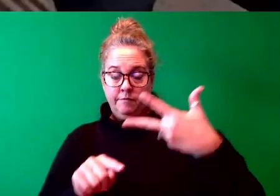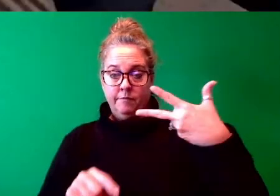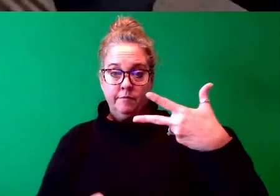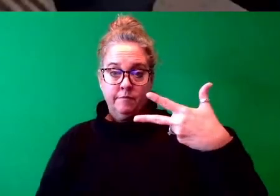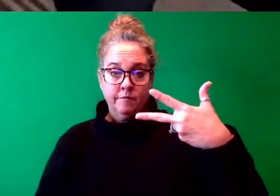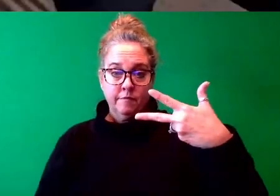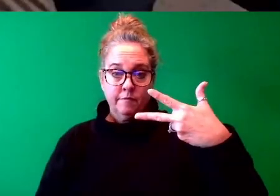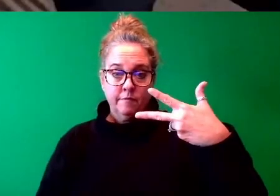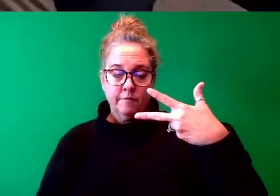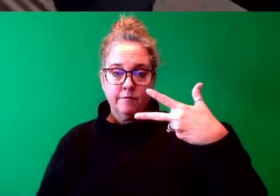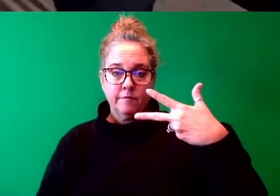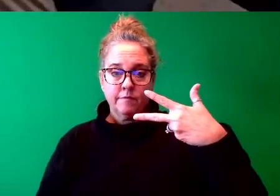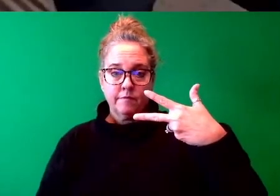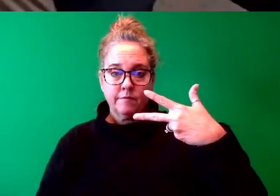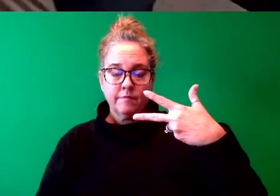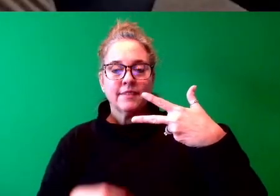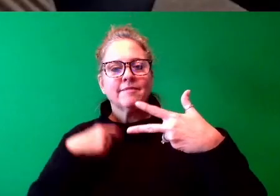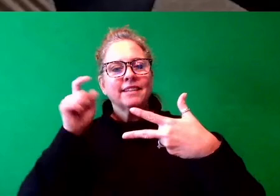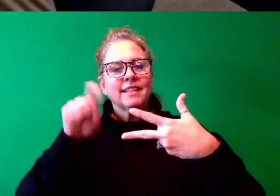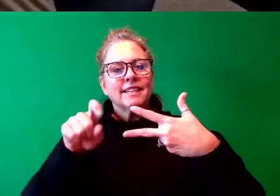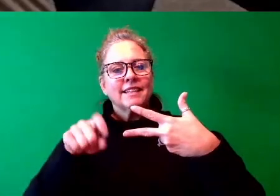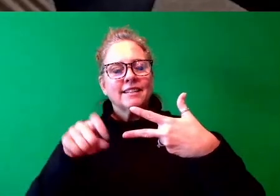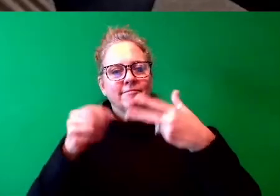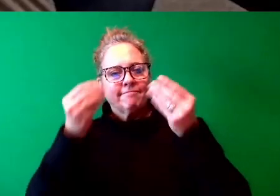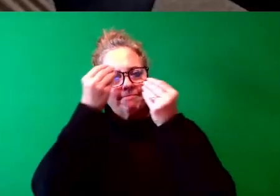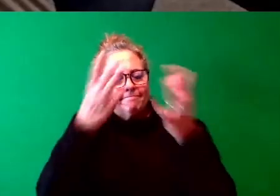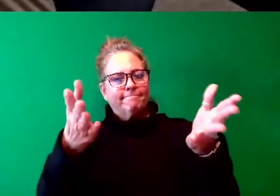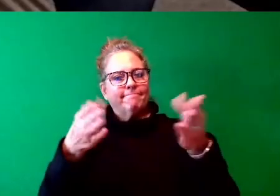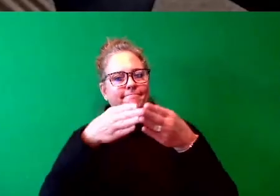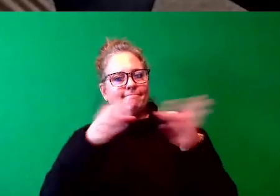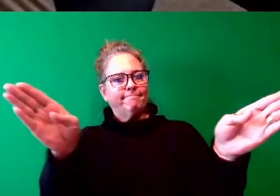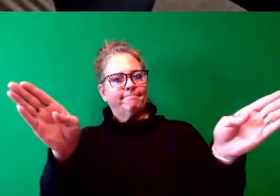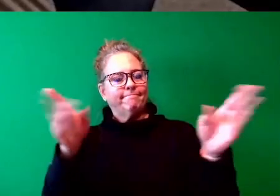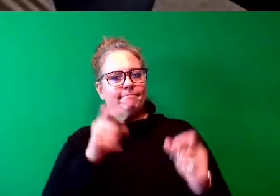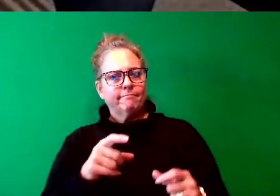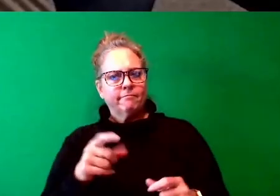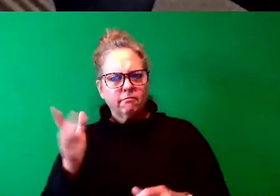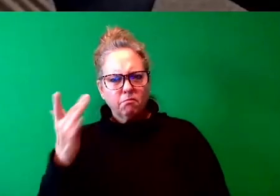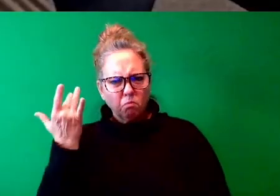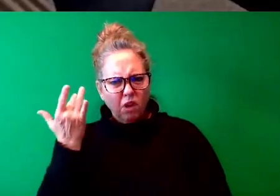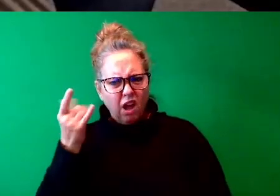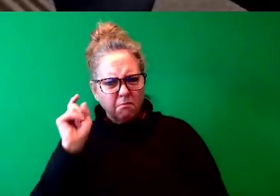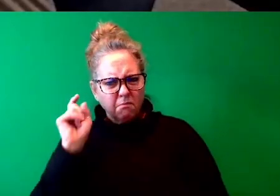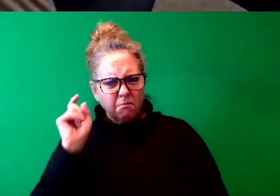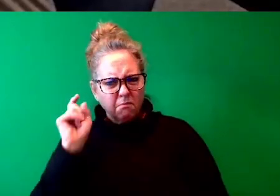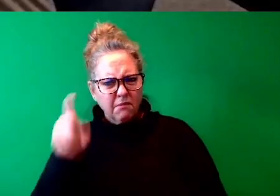me understand. Yes, and a committee,